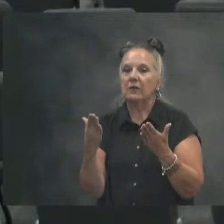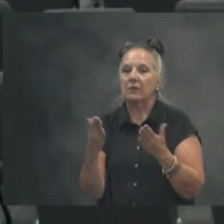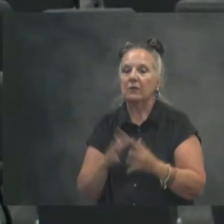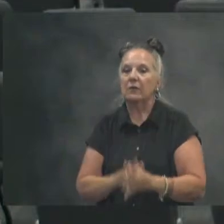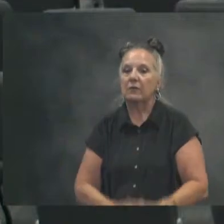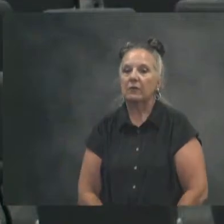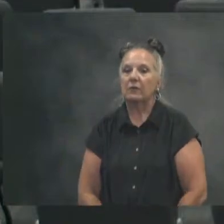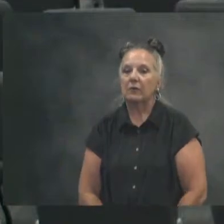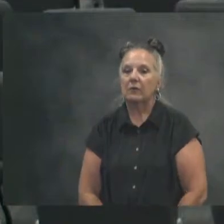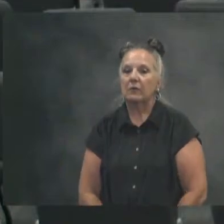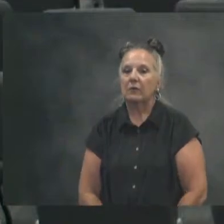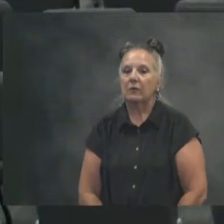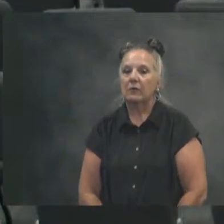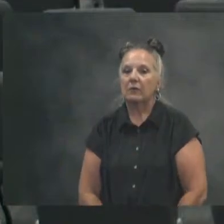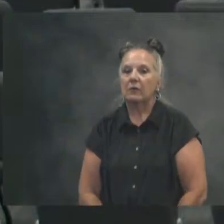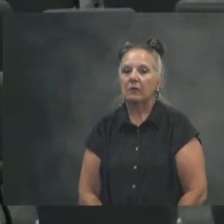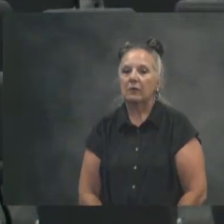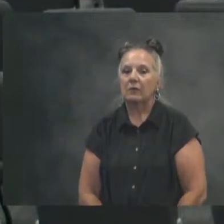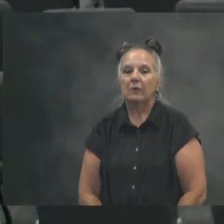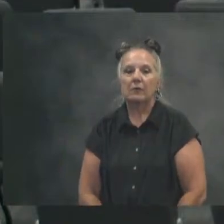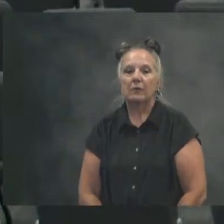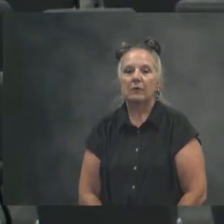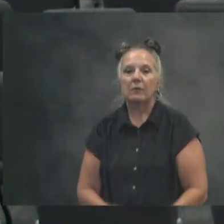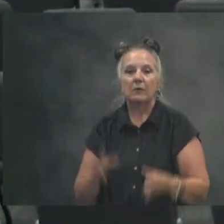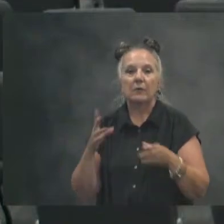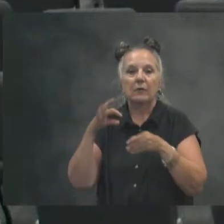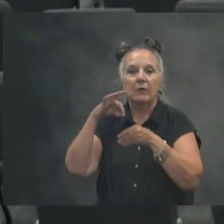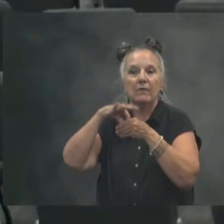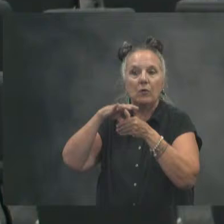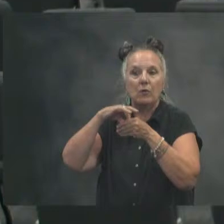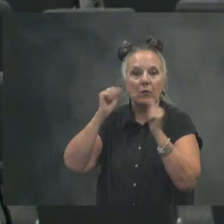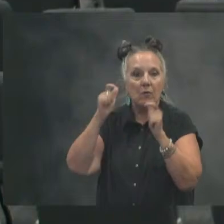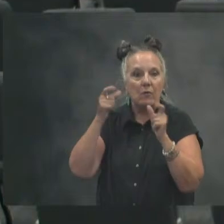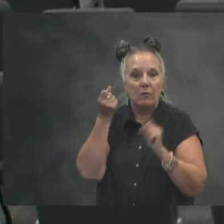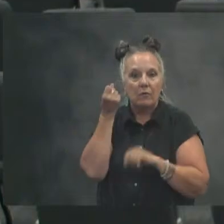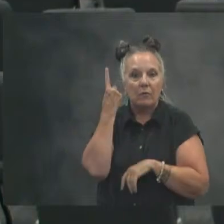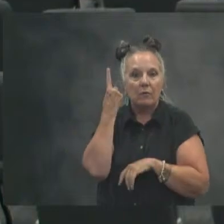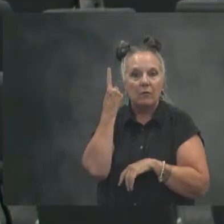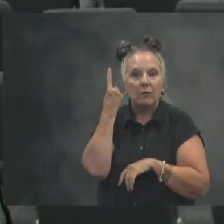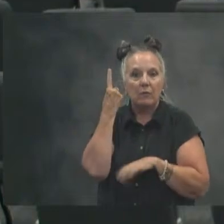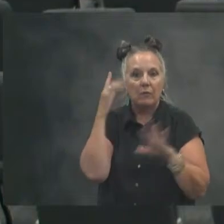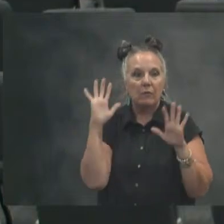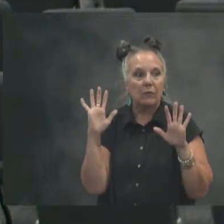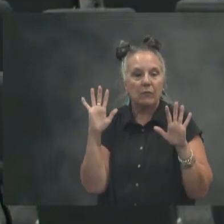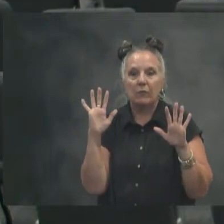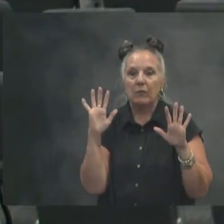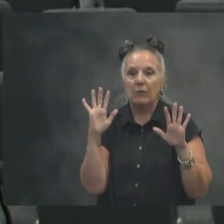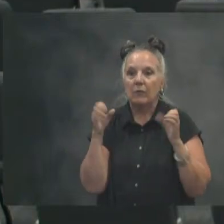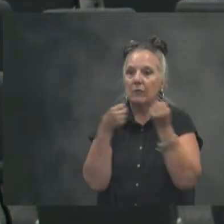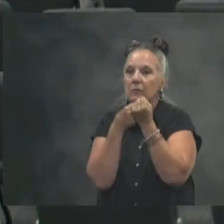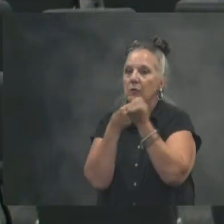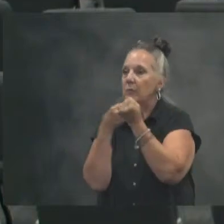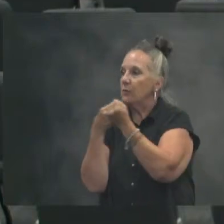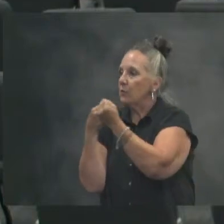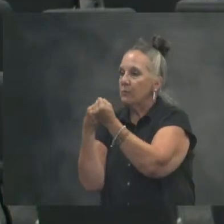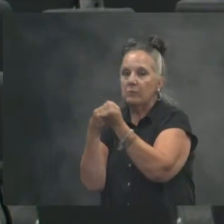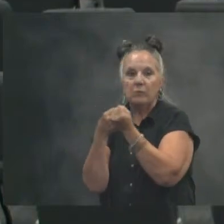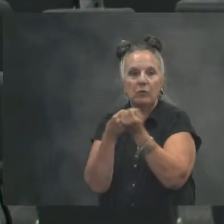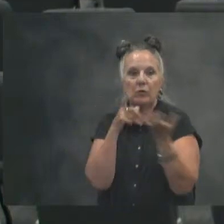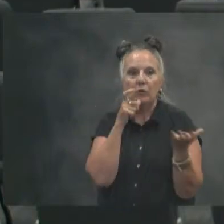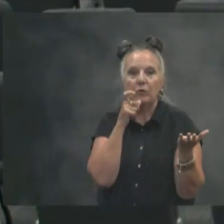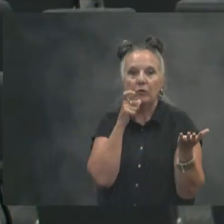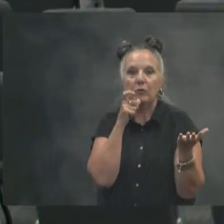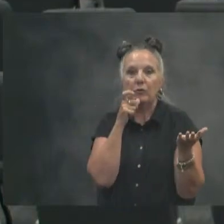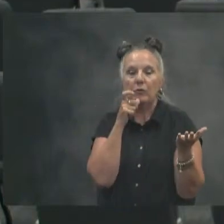Okay, we'll move to the vote. Do I need to restate that? Does everyone understand? No. Okay, all those in favor, please raise your hand.